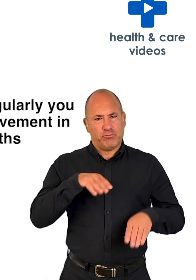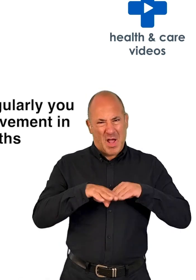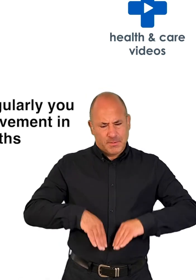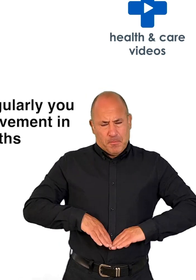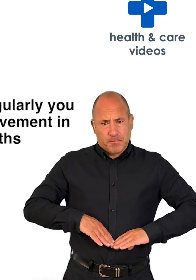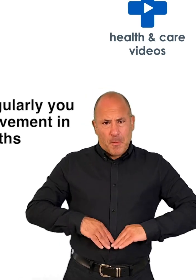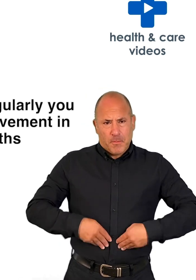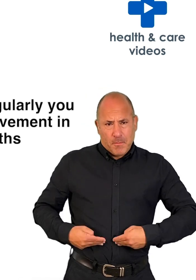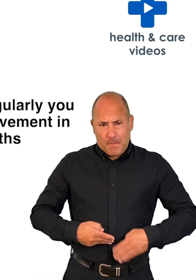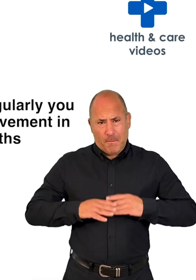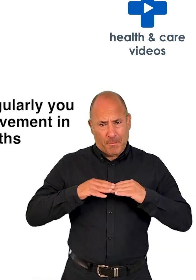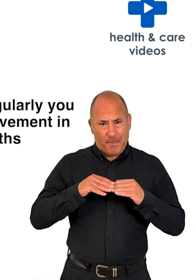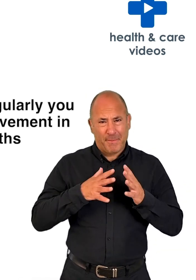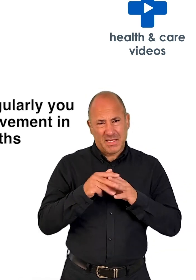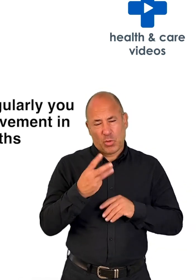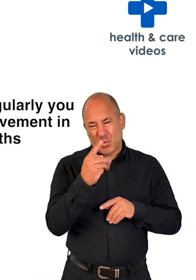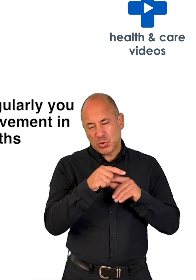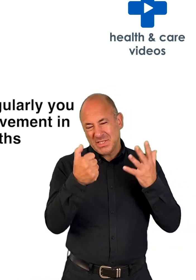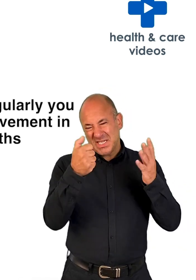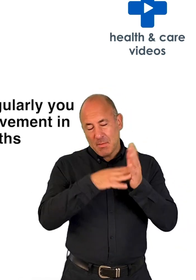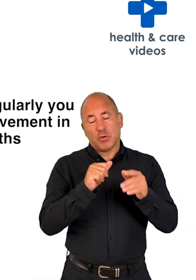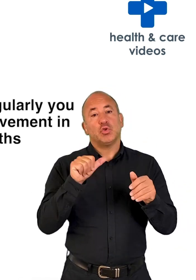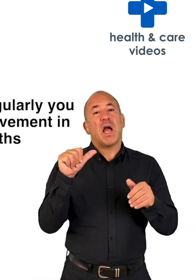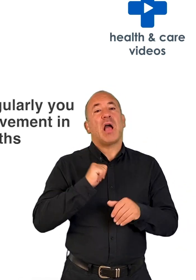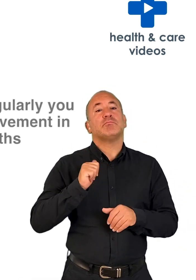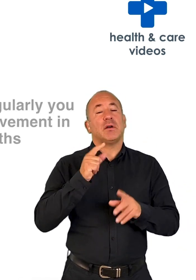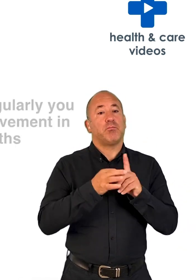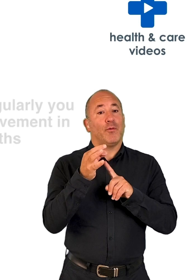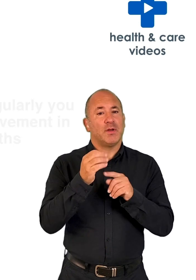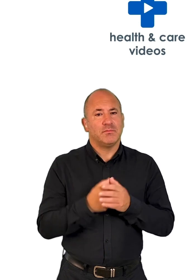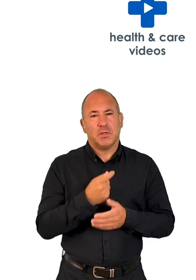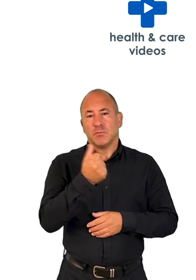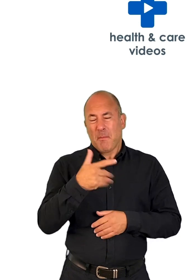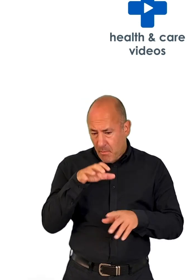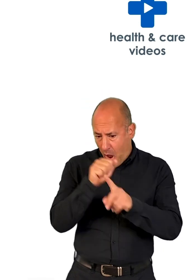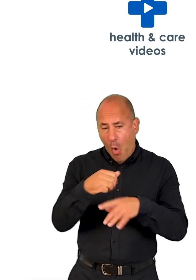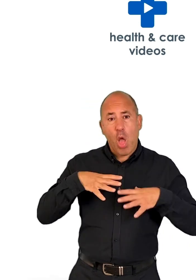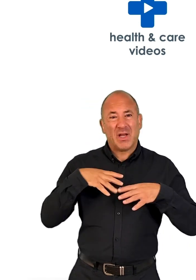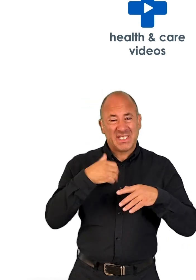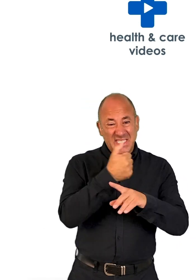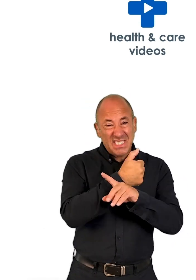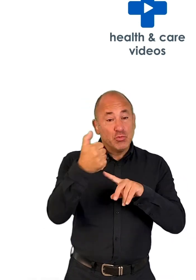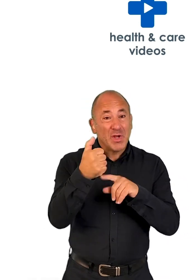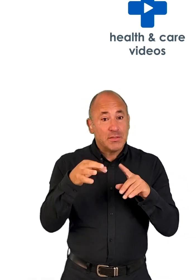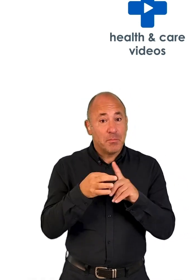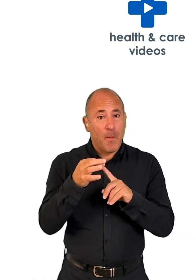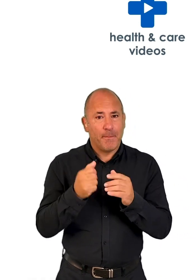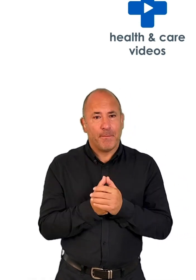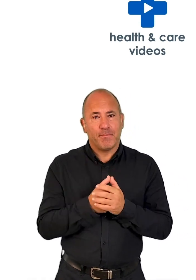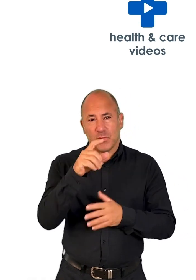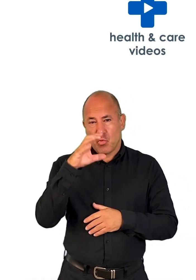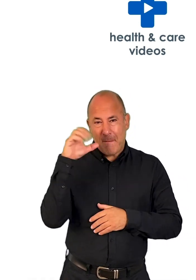If you perform these exercises regularly, you should see some improvement in 3 to 6 months. Some people may notice an improvement in 6